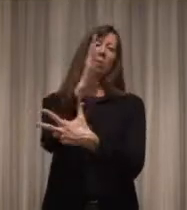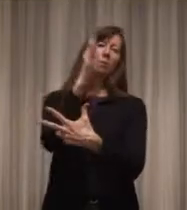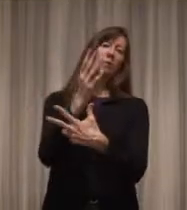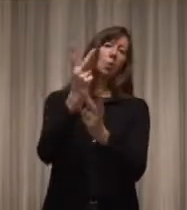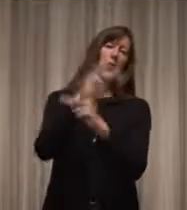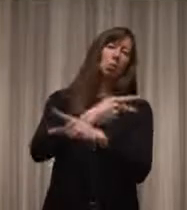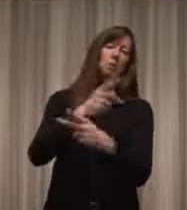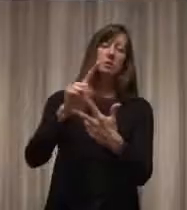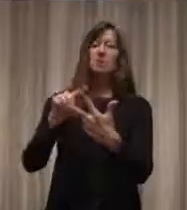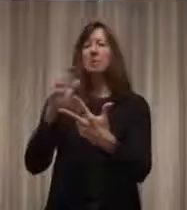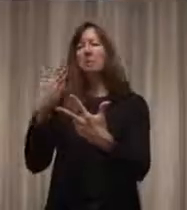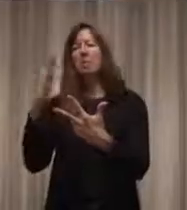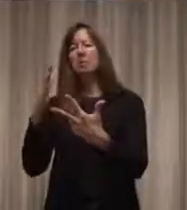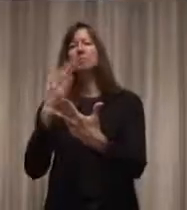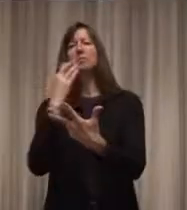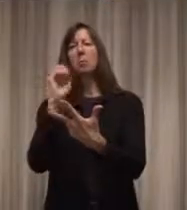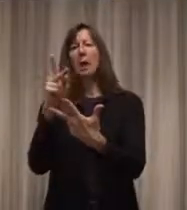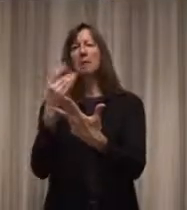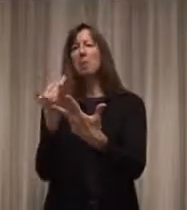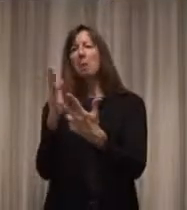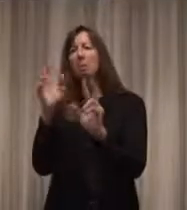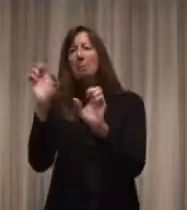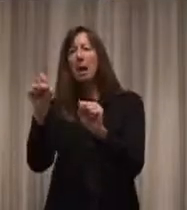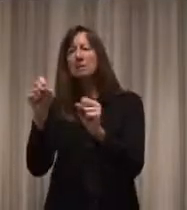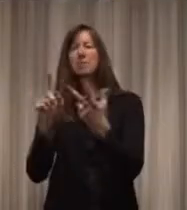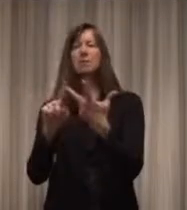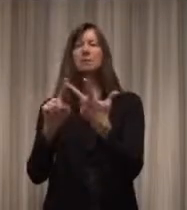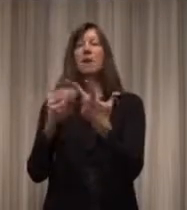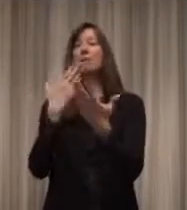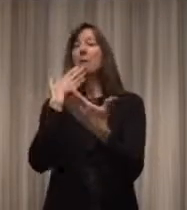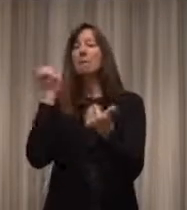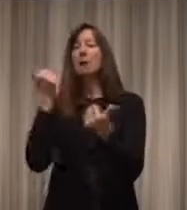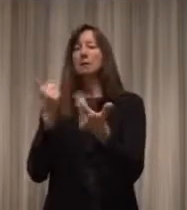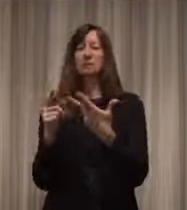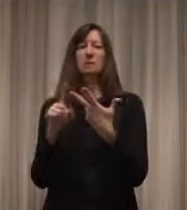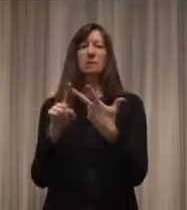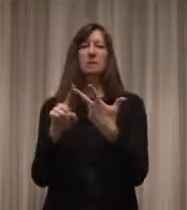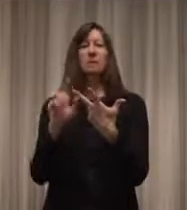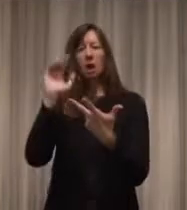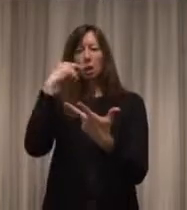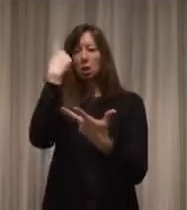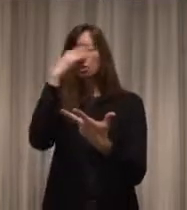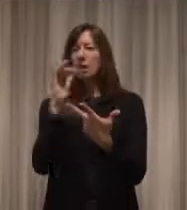and collectively get this back under control, get this second wave,